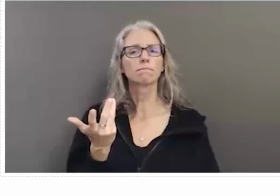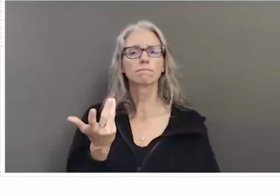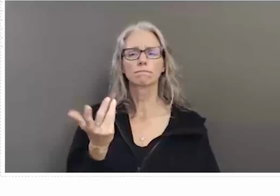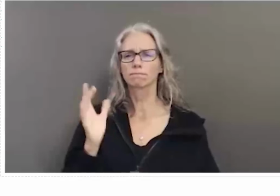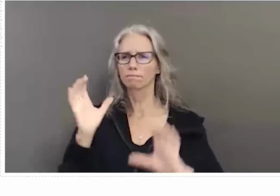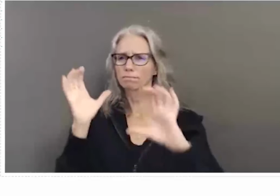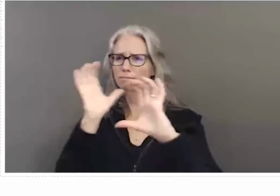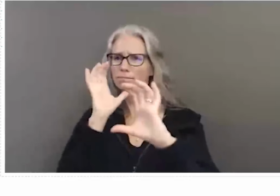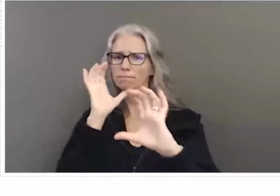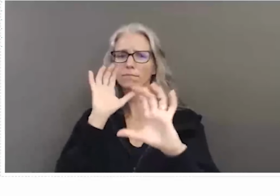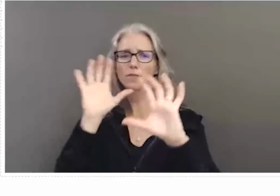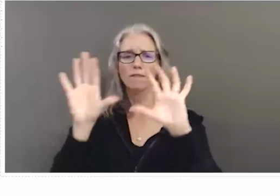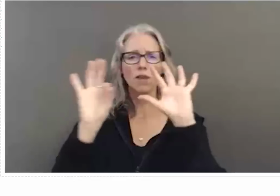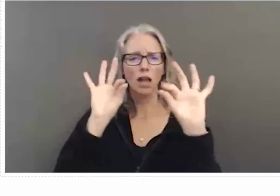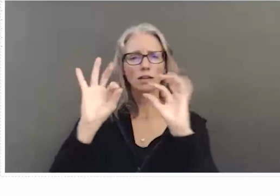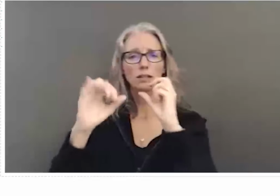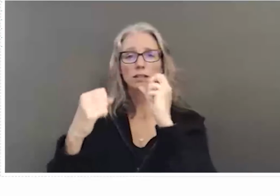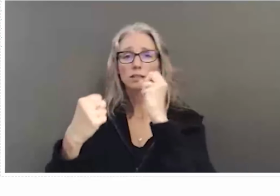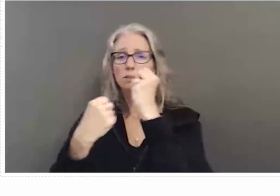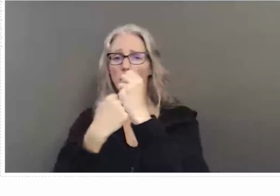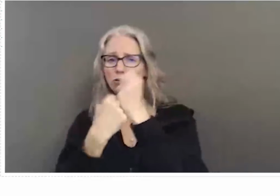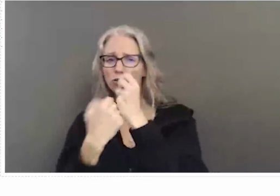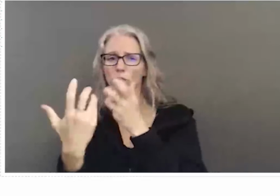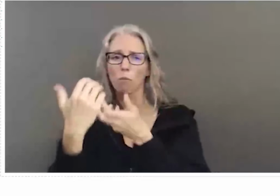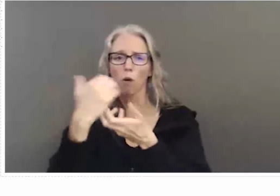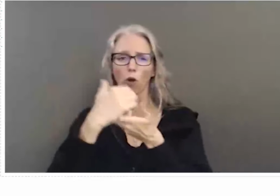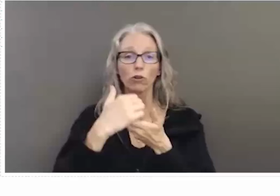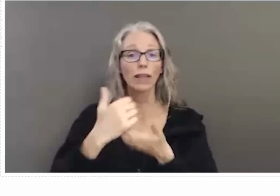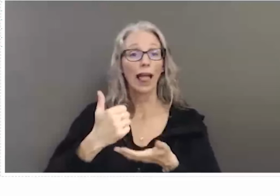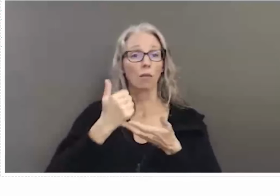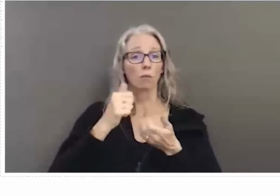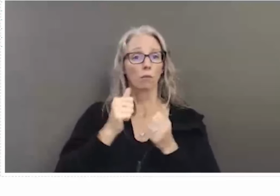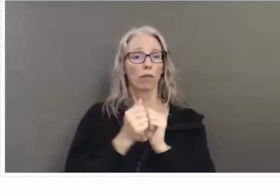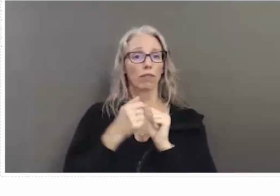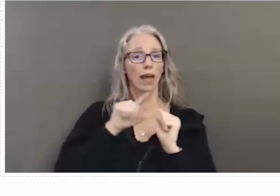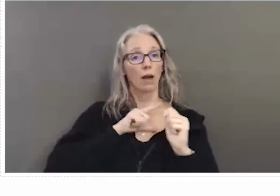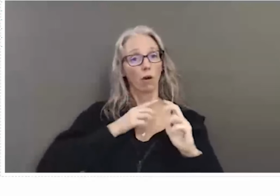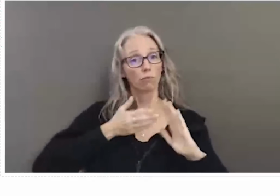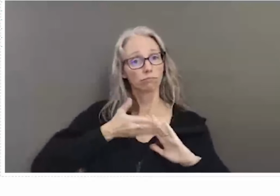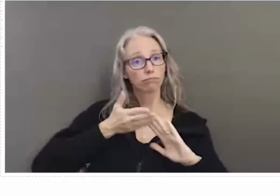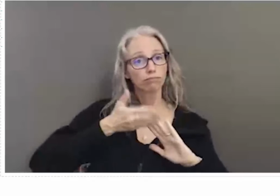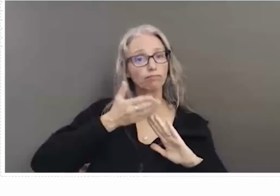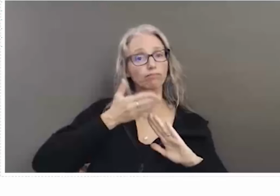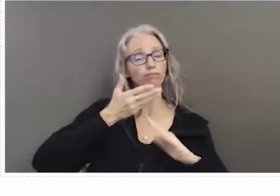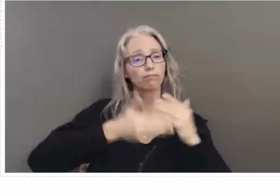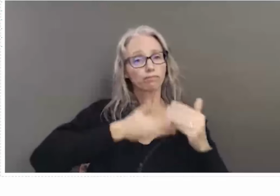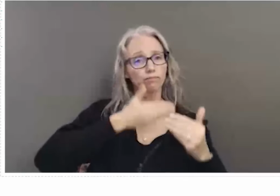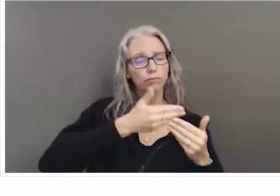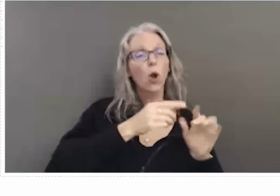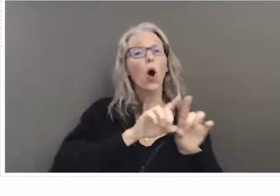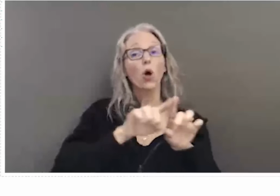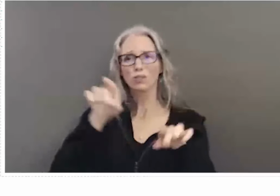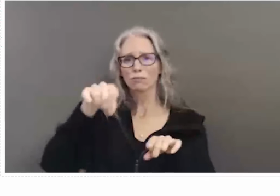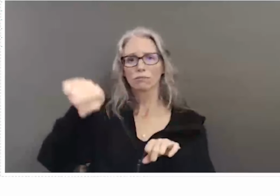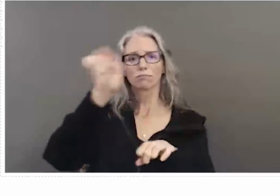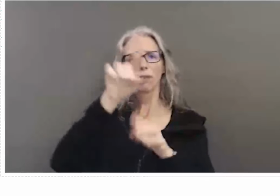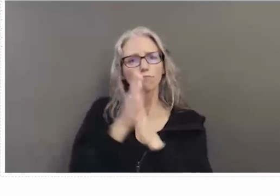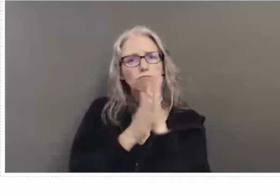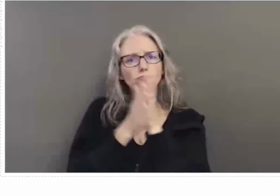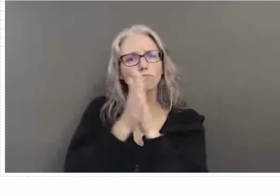and sponsors that can help with our operations, and also partners and sponsors who are interested in the art and in the kind of art